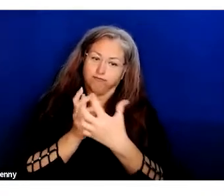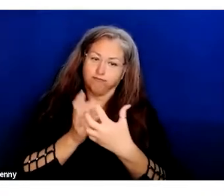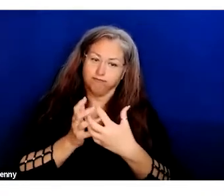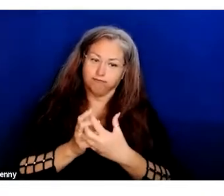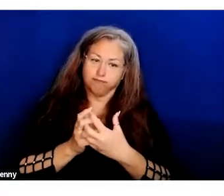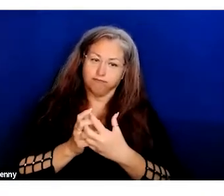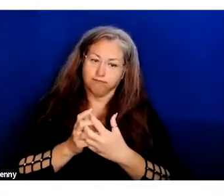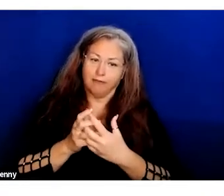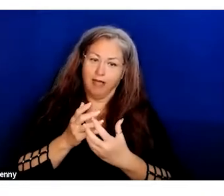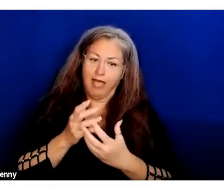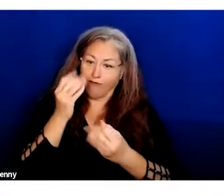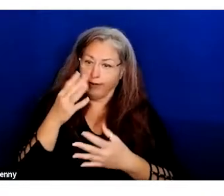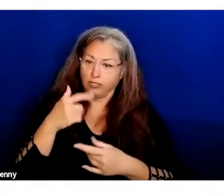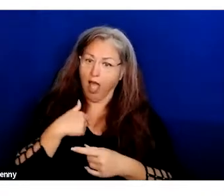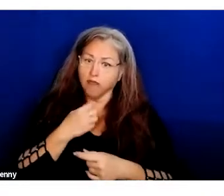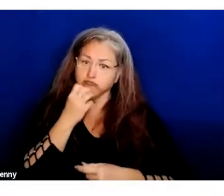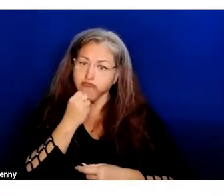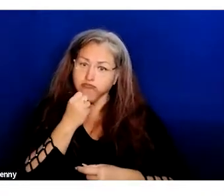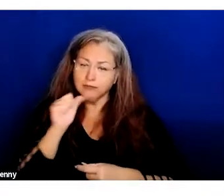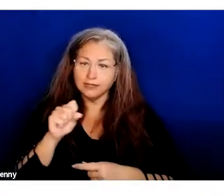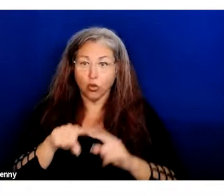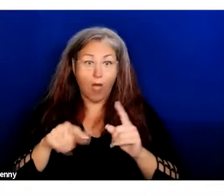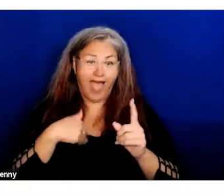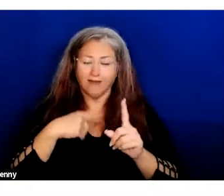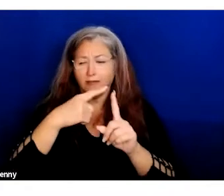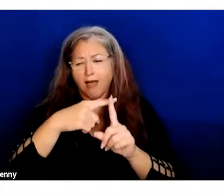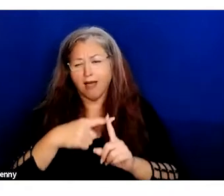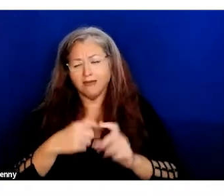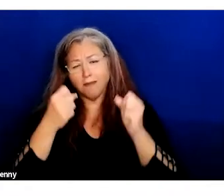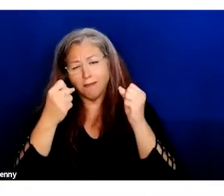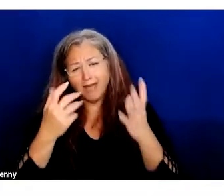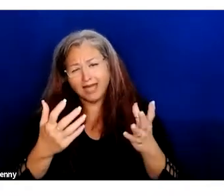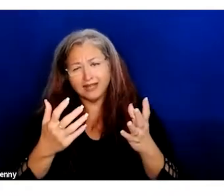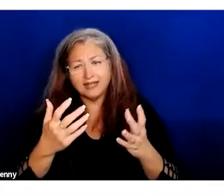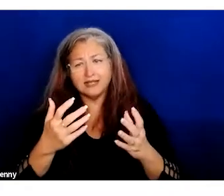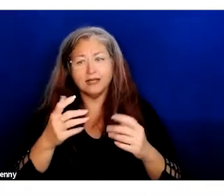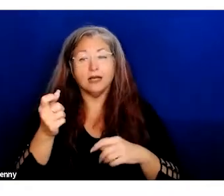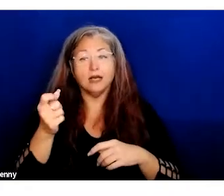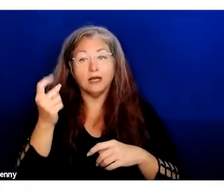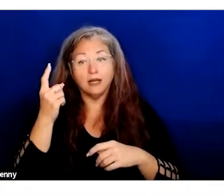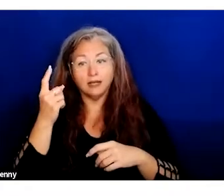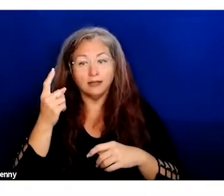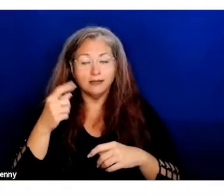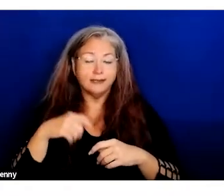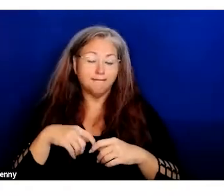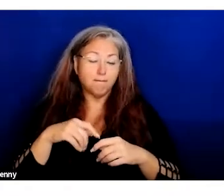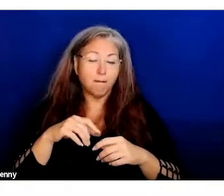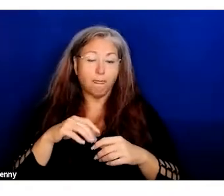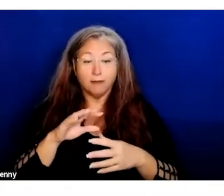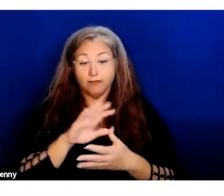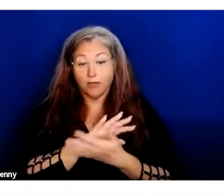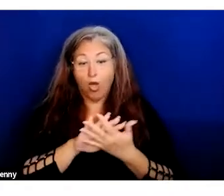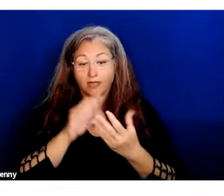that I value. So there is a lot of positive for some people, but all of this information